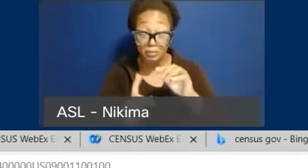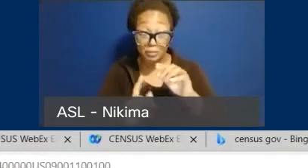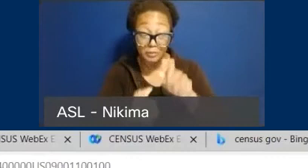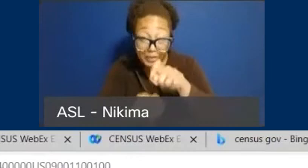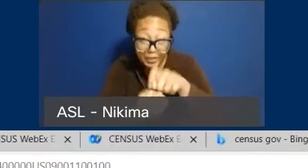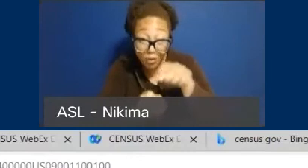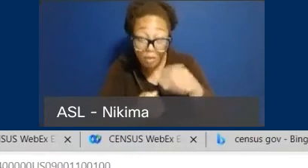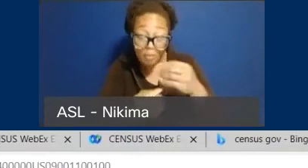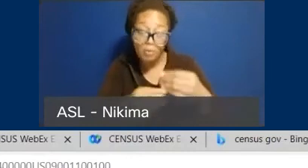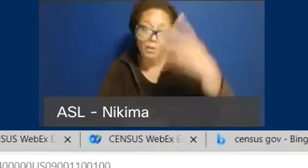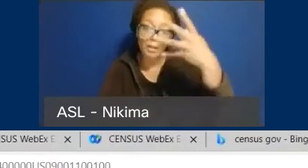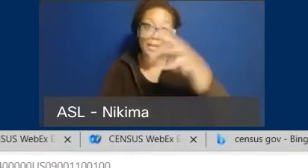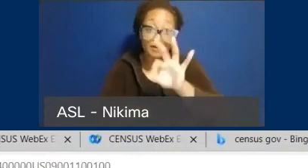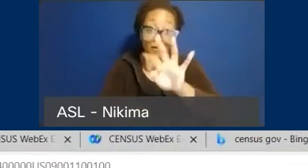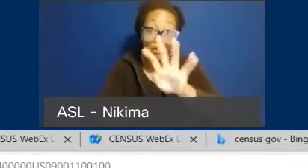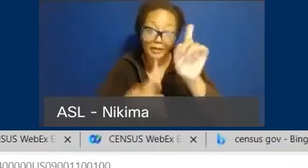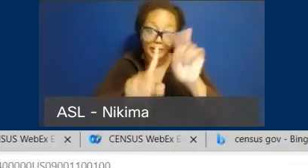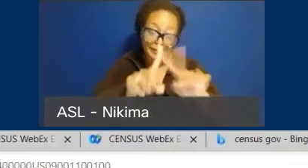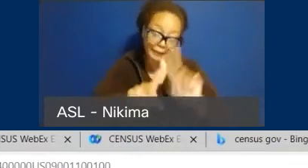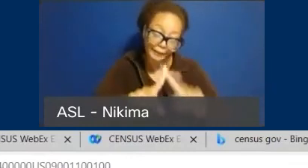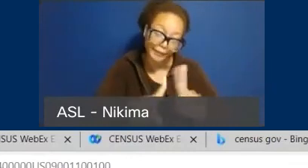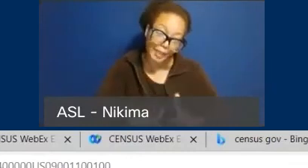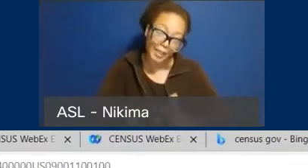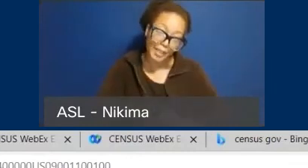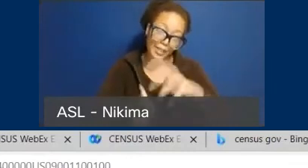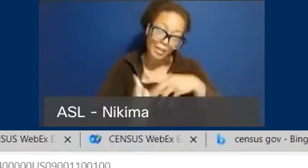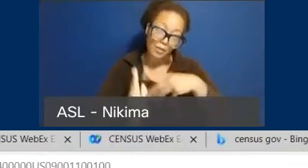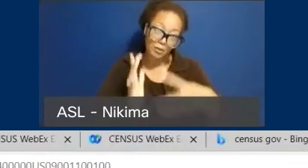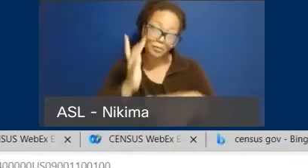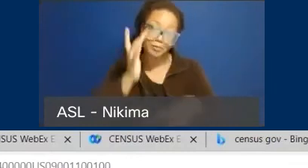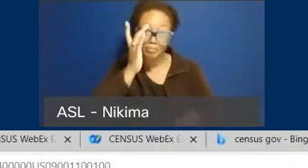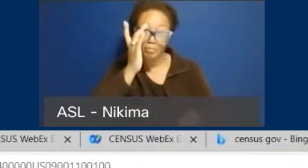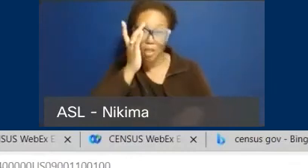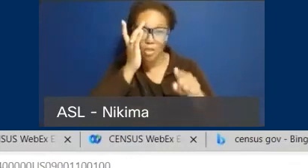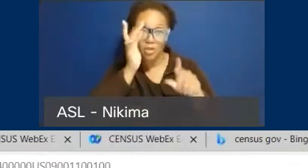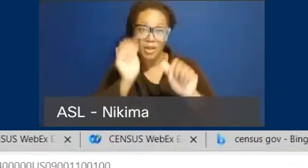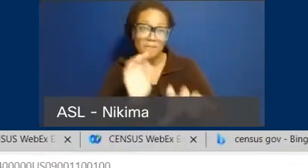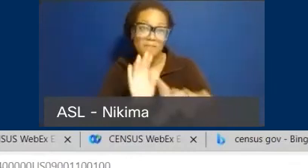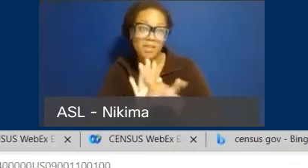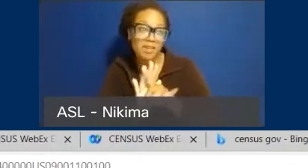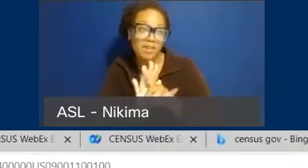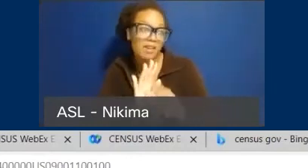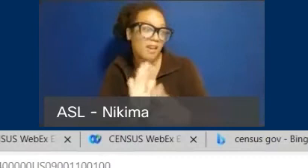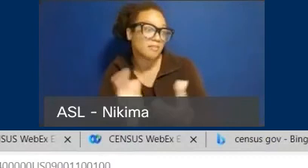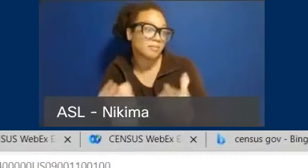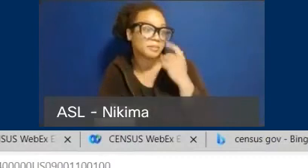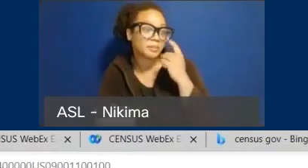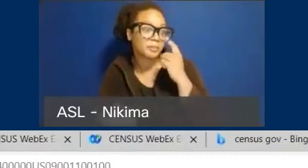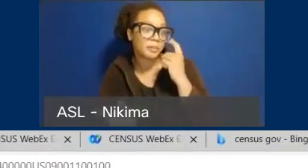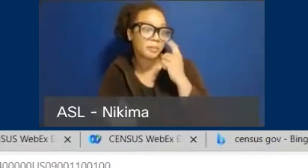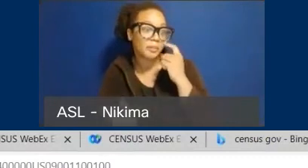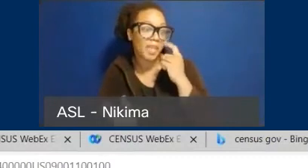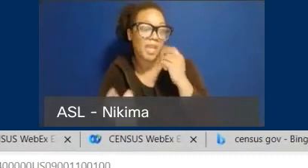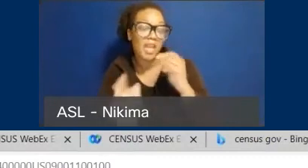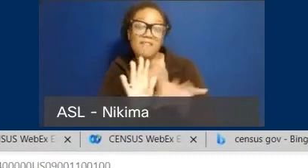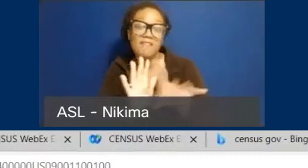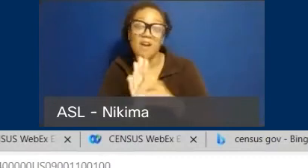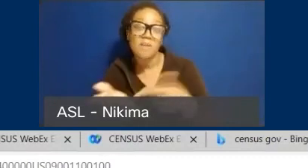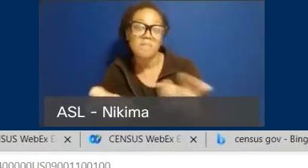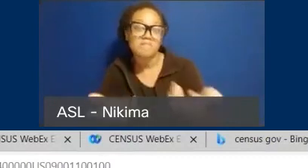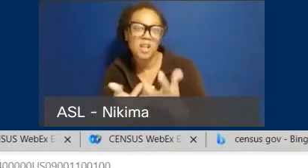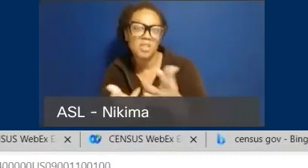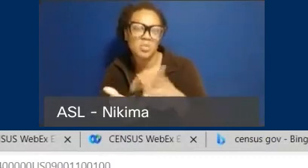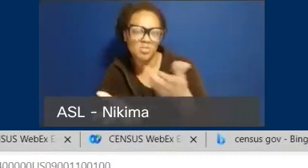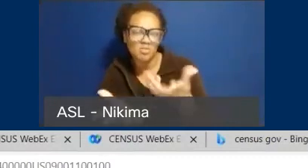look through any one of those tables and find one that that meets your needs. But let's look